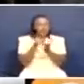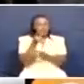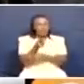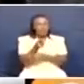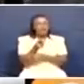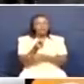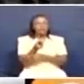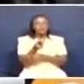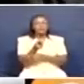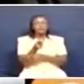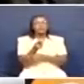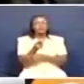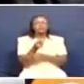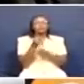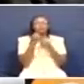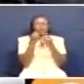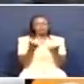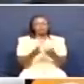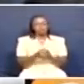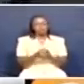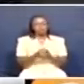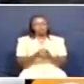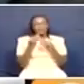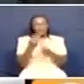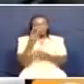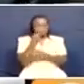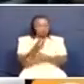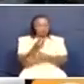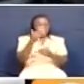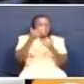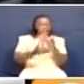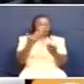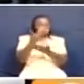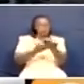security features are not there. And if you look at the end of those forms,